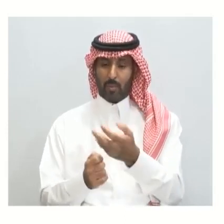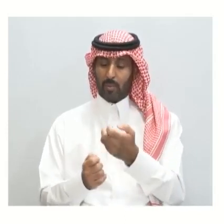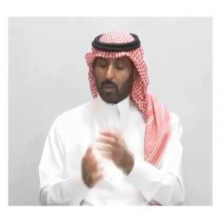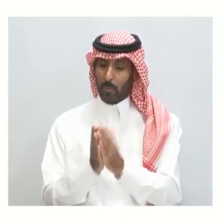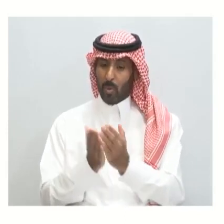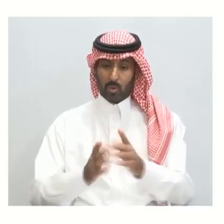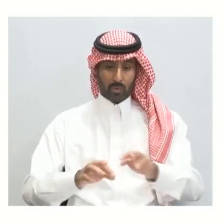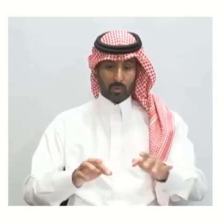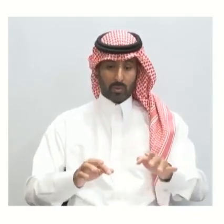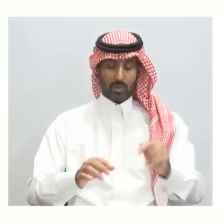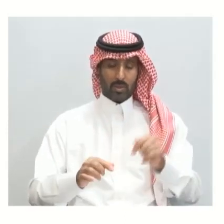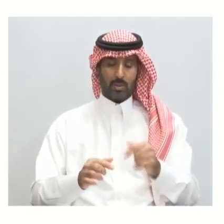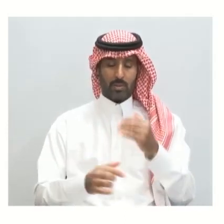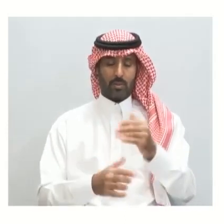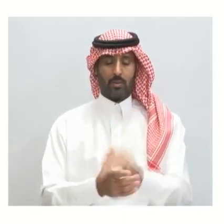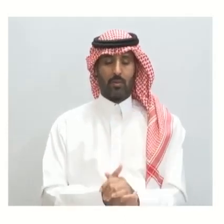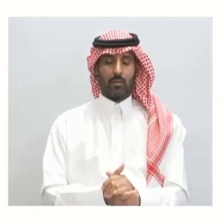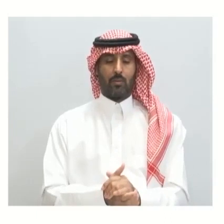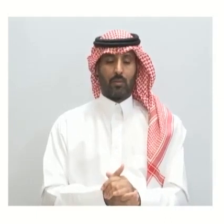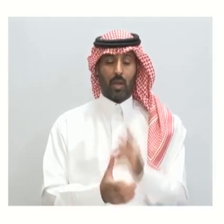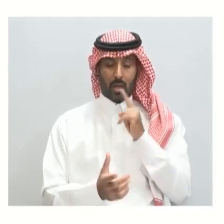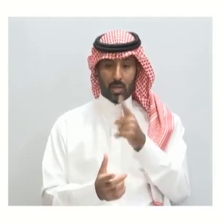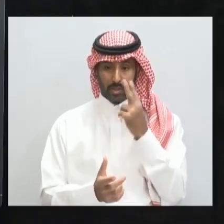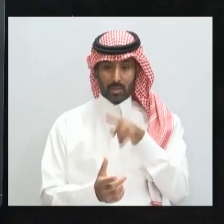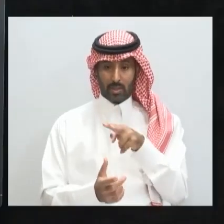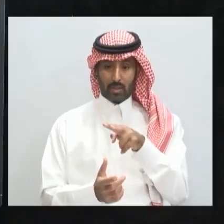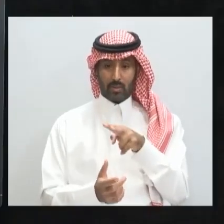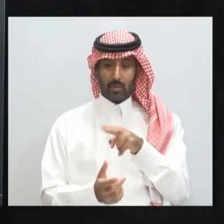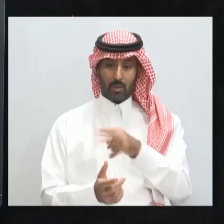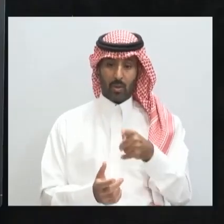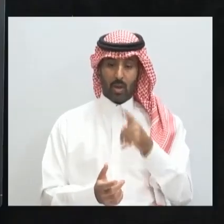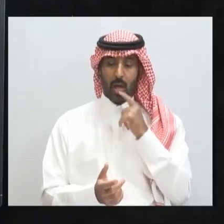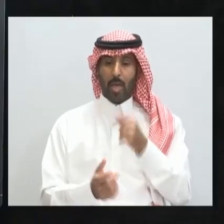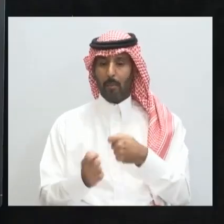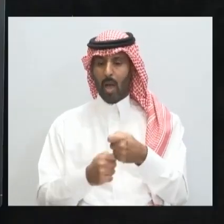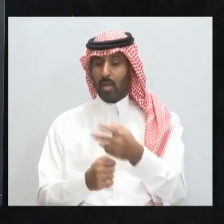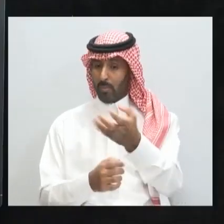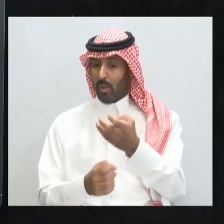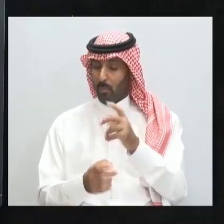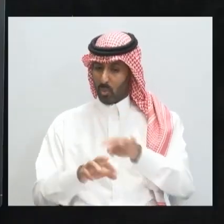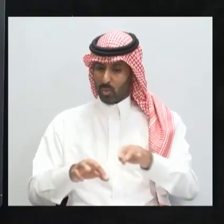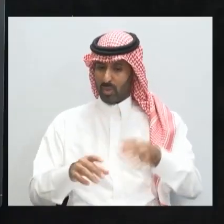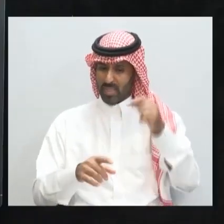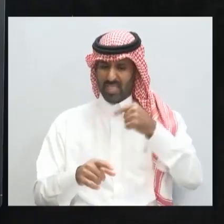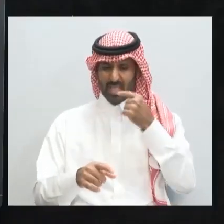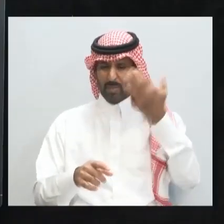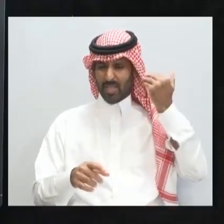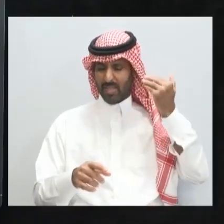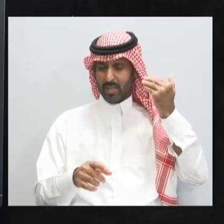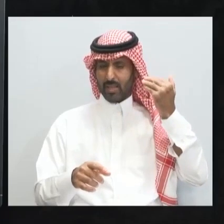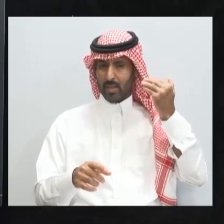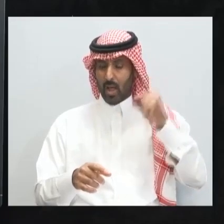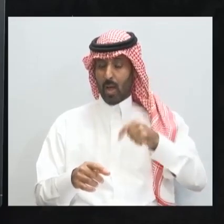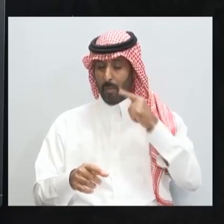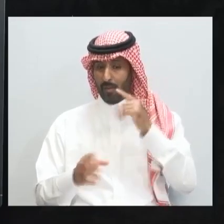online this past year. So I can say either, we have here, I bought many books online this past year, or I